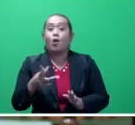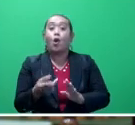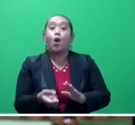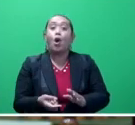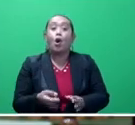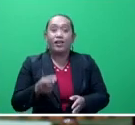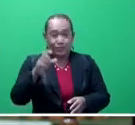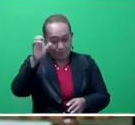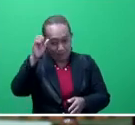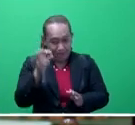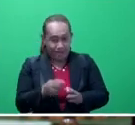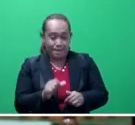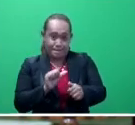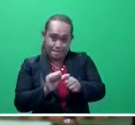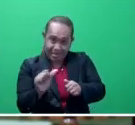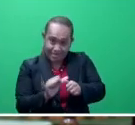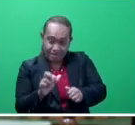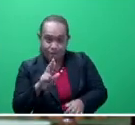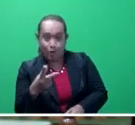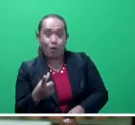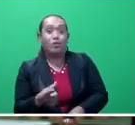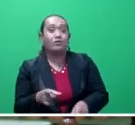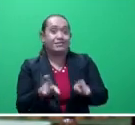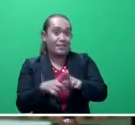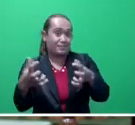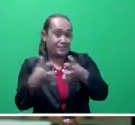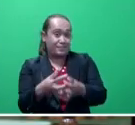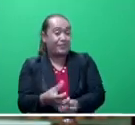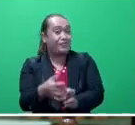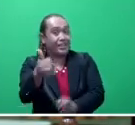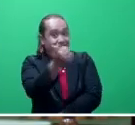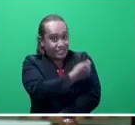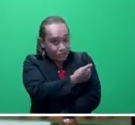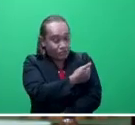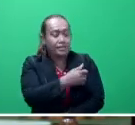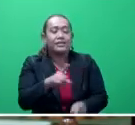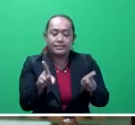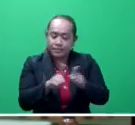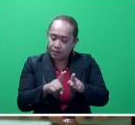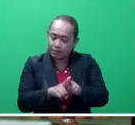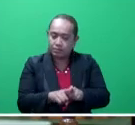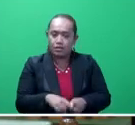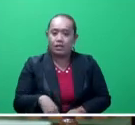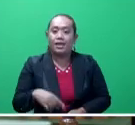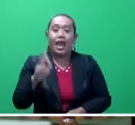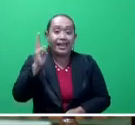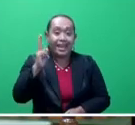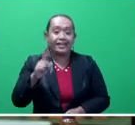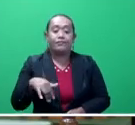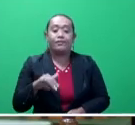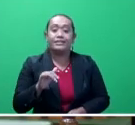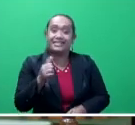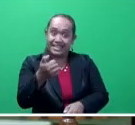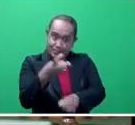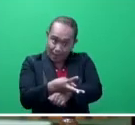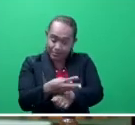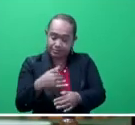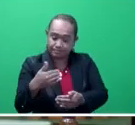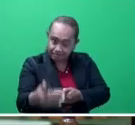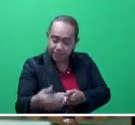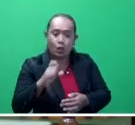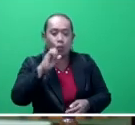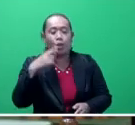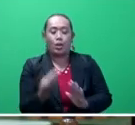provides. While this budget extends over the full financial year, it will be reviewed in 6 months. These uncertain